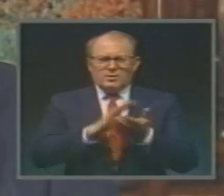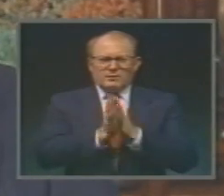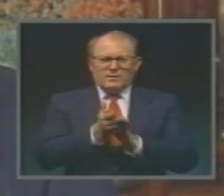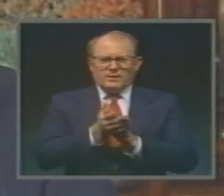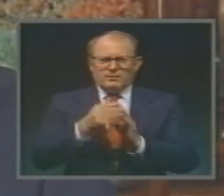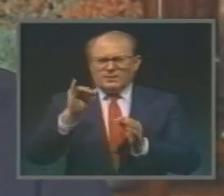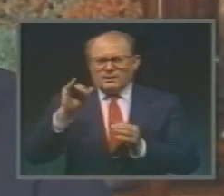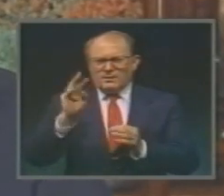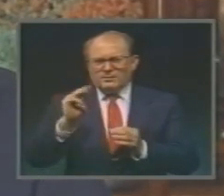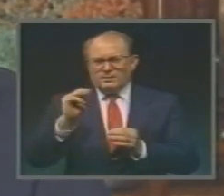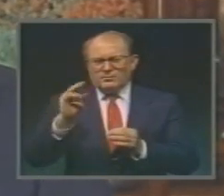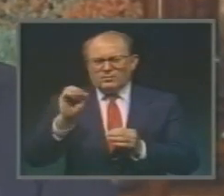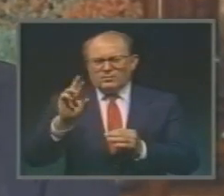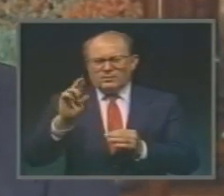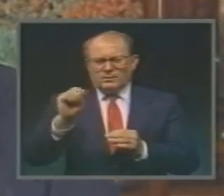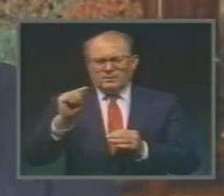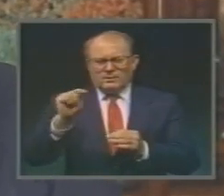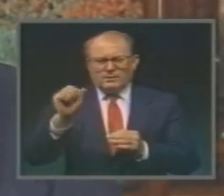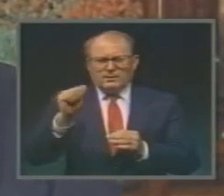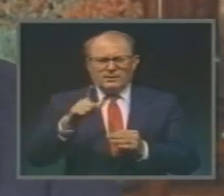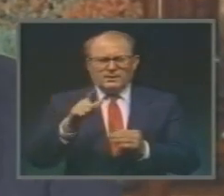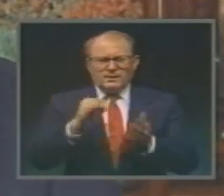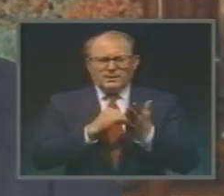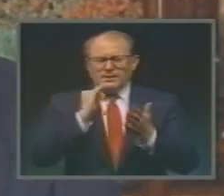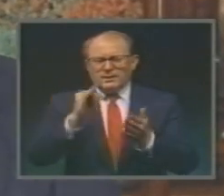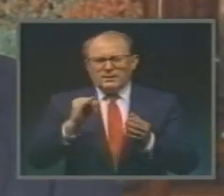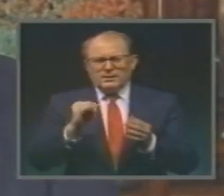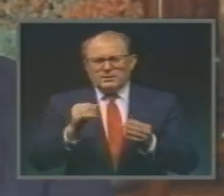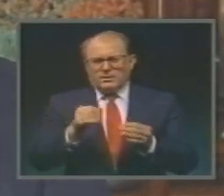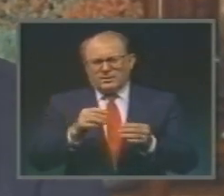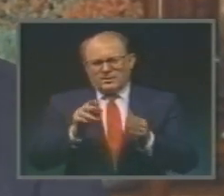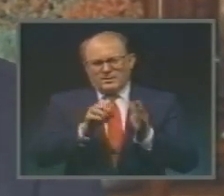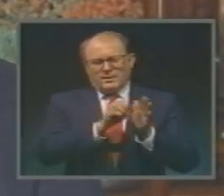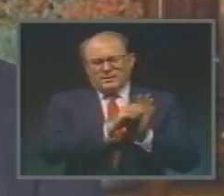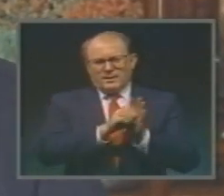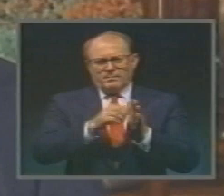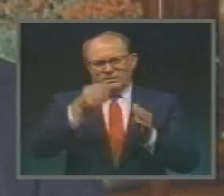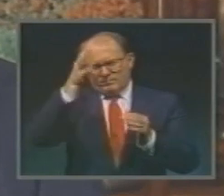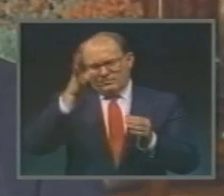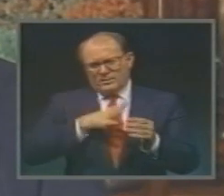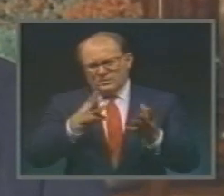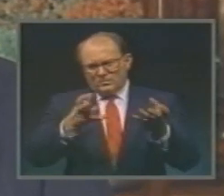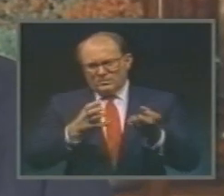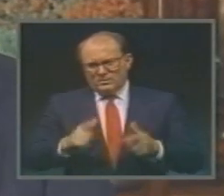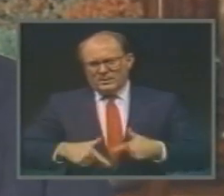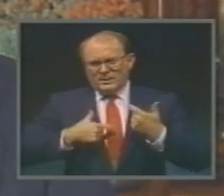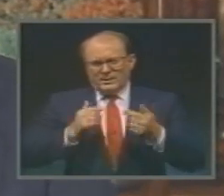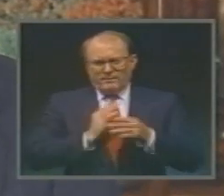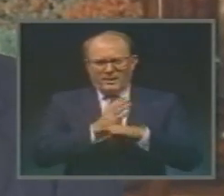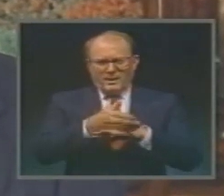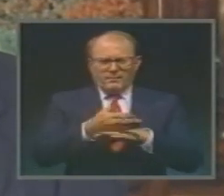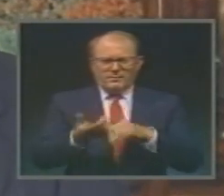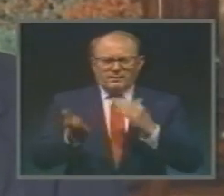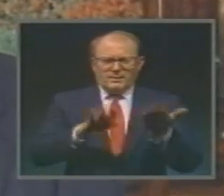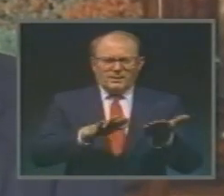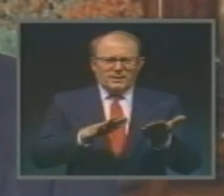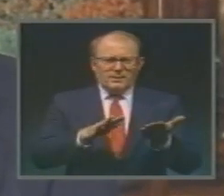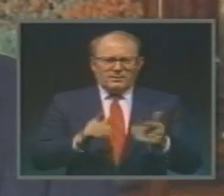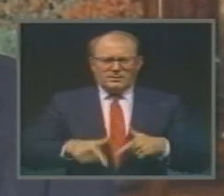It's another expression of man's strong desire to live on after death, to live again.